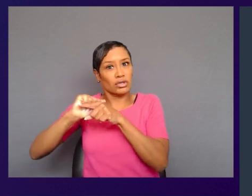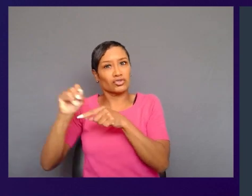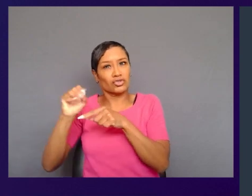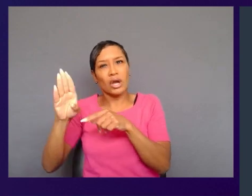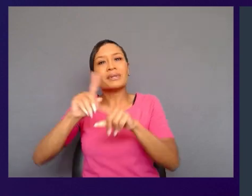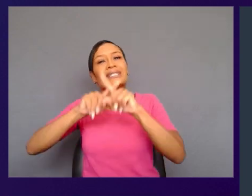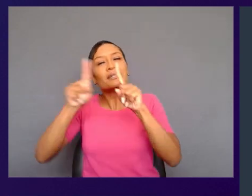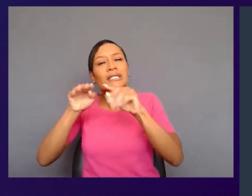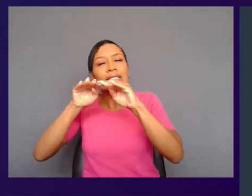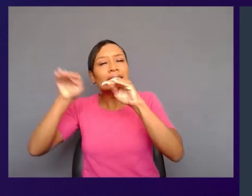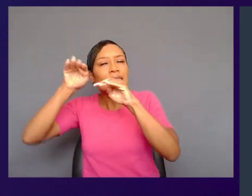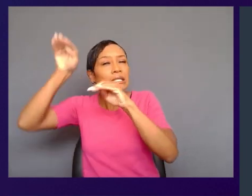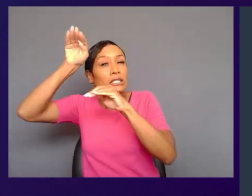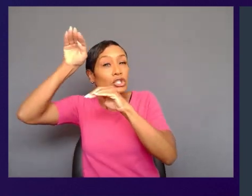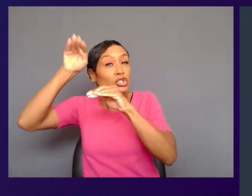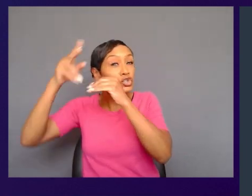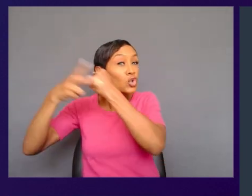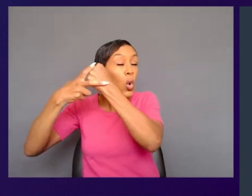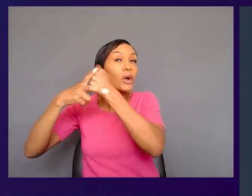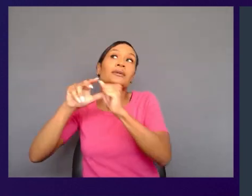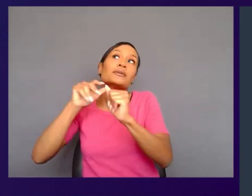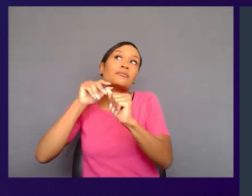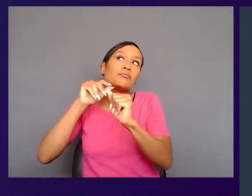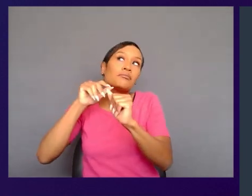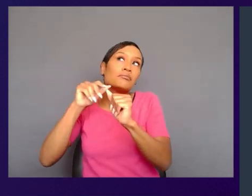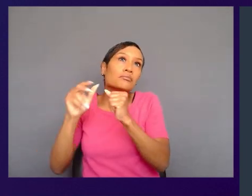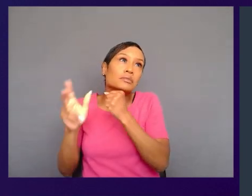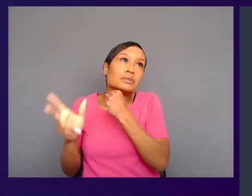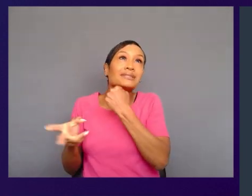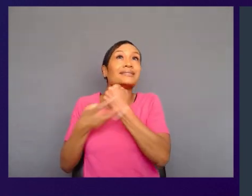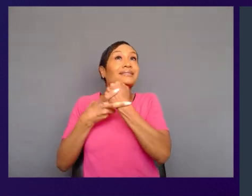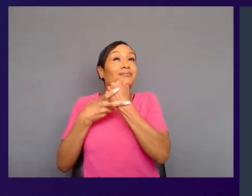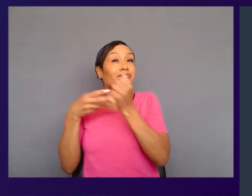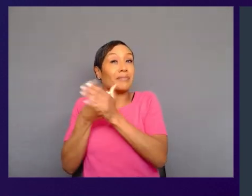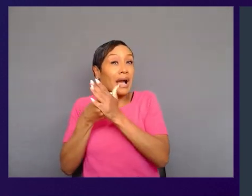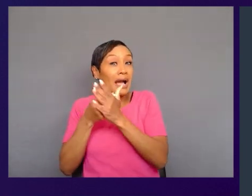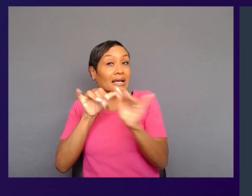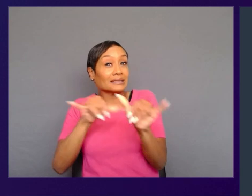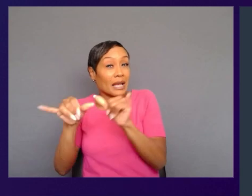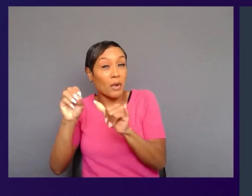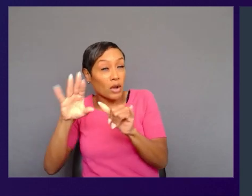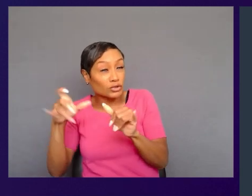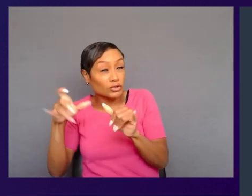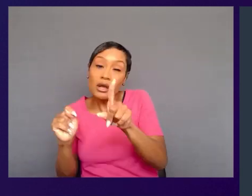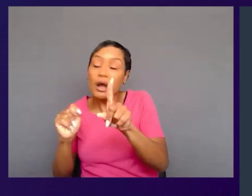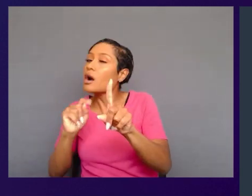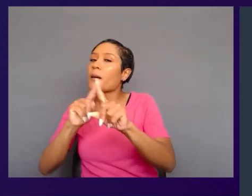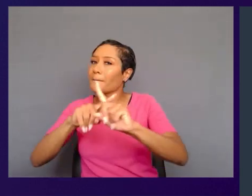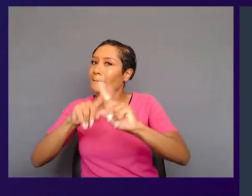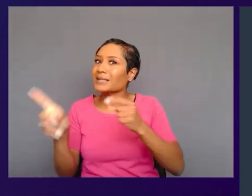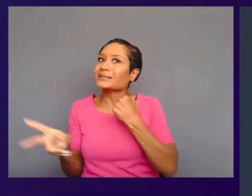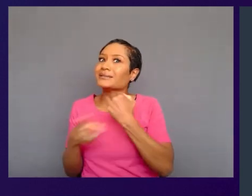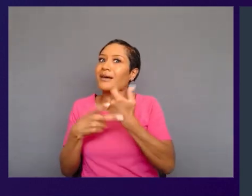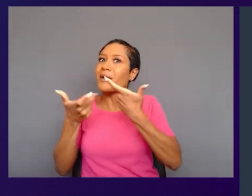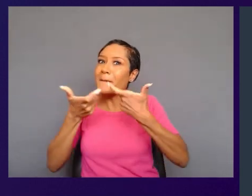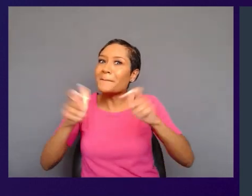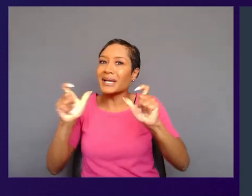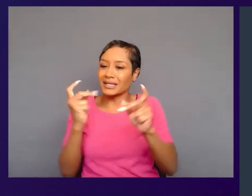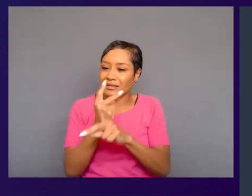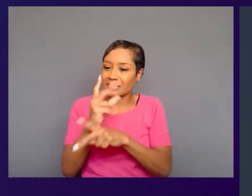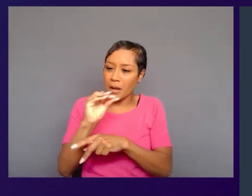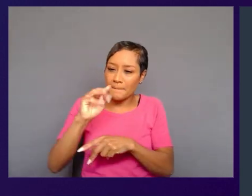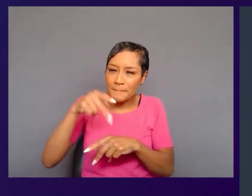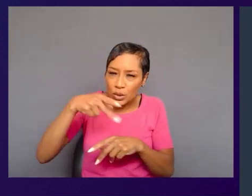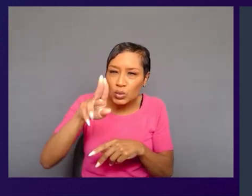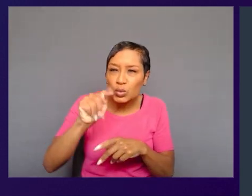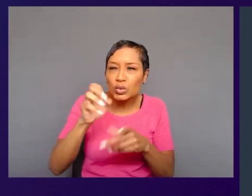tier of storage, not necessarily as cost effective as object, but that can save a huge amount of the compute resources needed for the